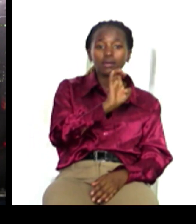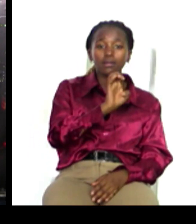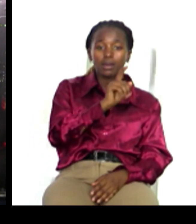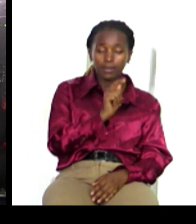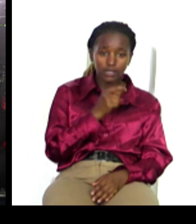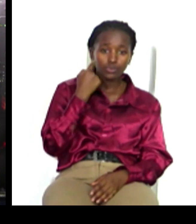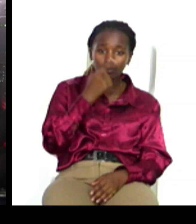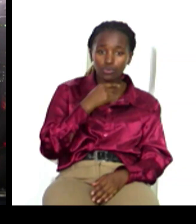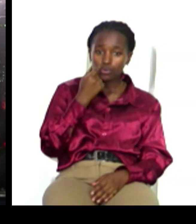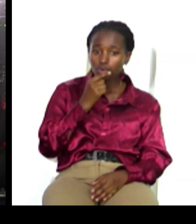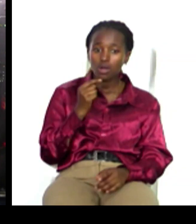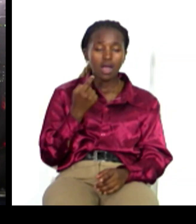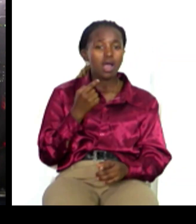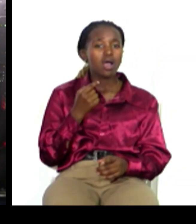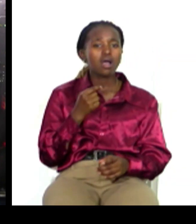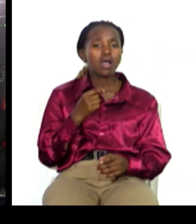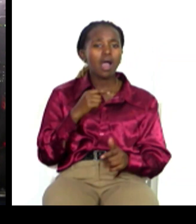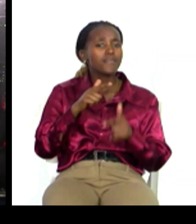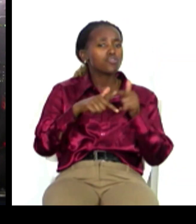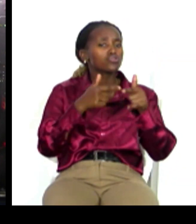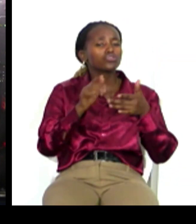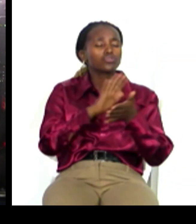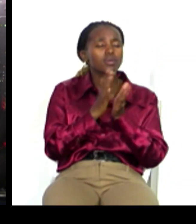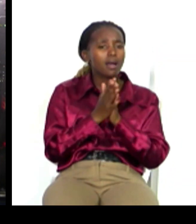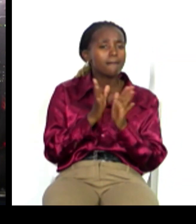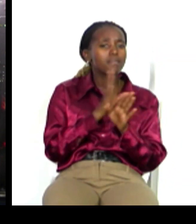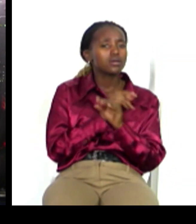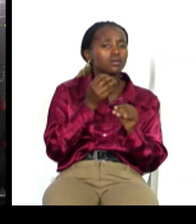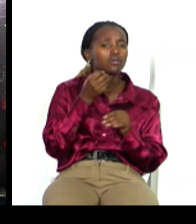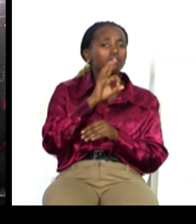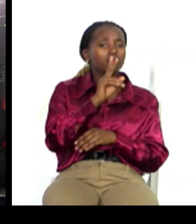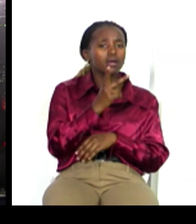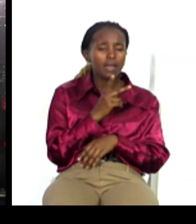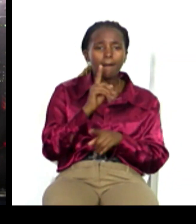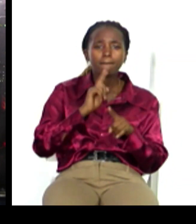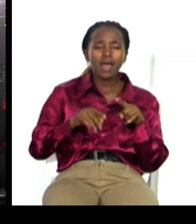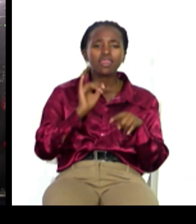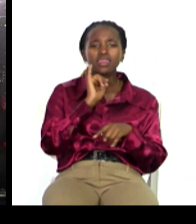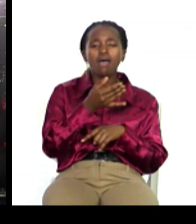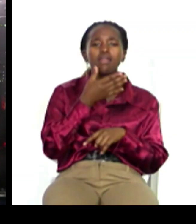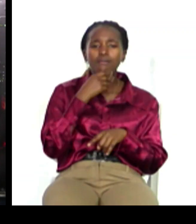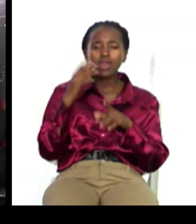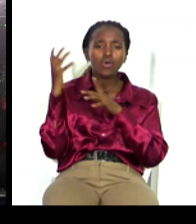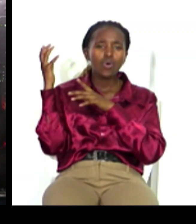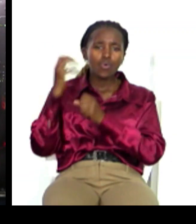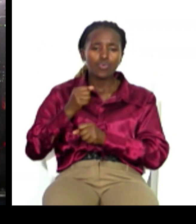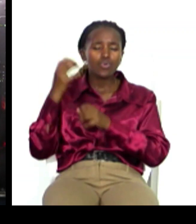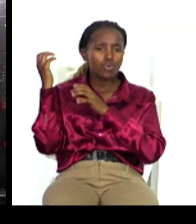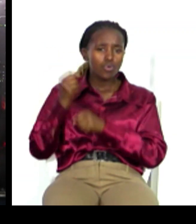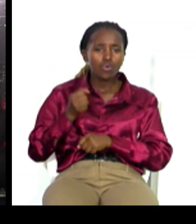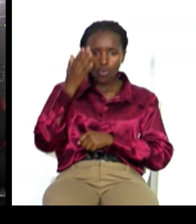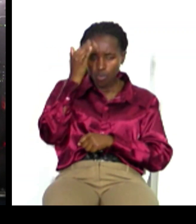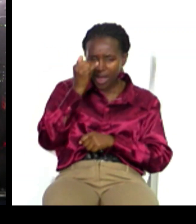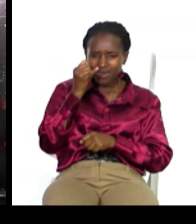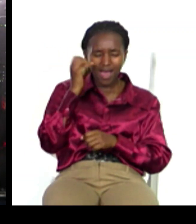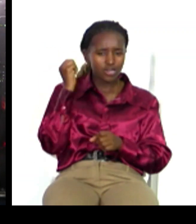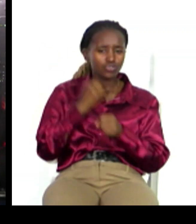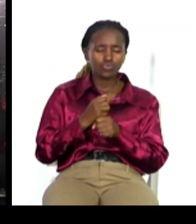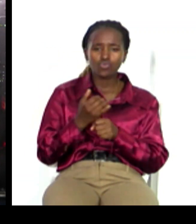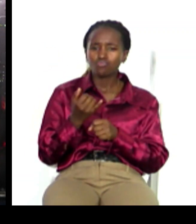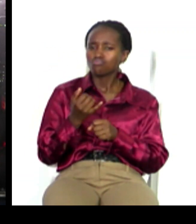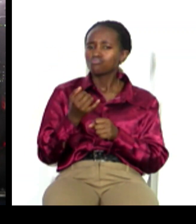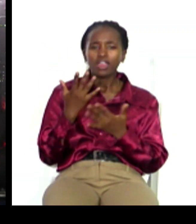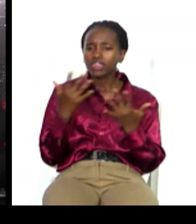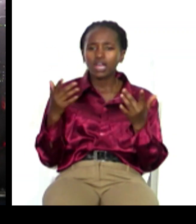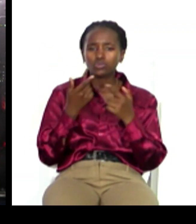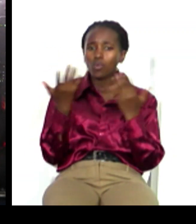same place with the President of the Republic of Kenya. But this guy was abducted because kitu yenye alikuwa anafanya kwa social media.